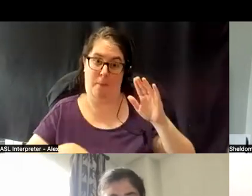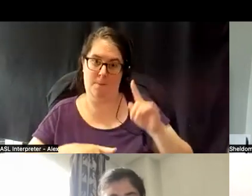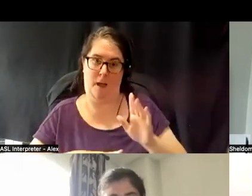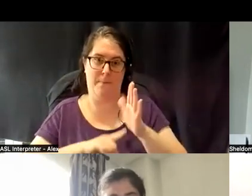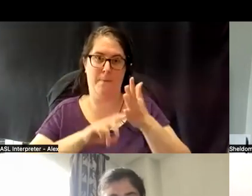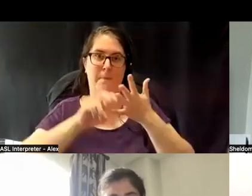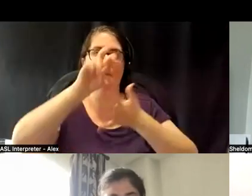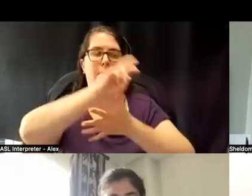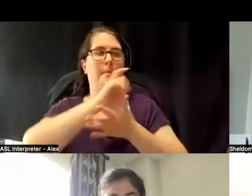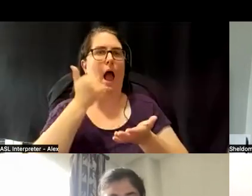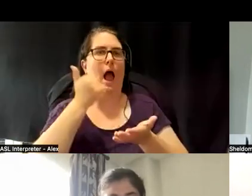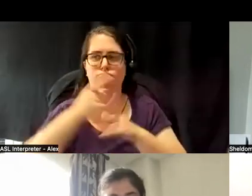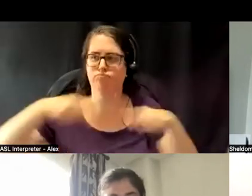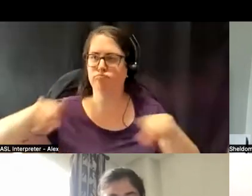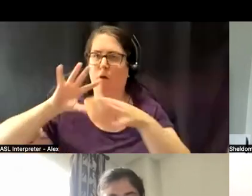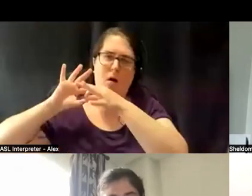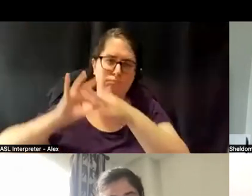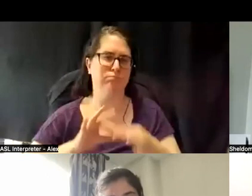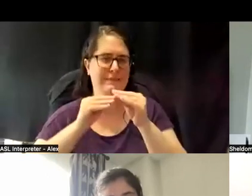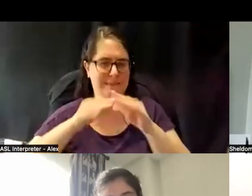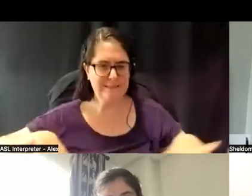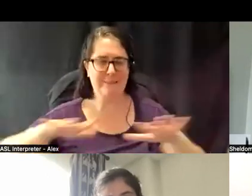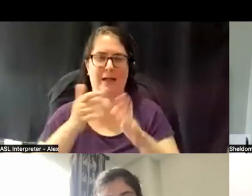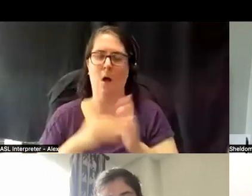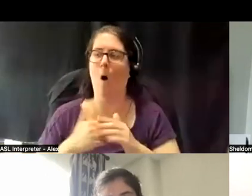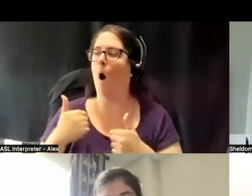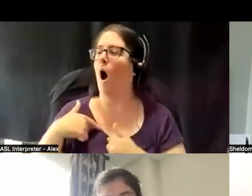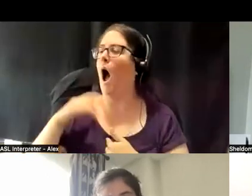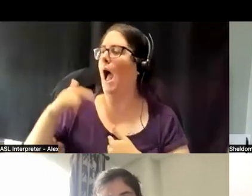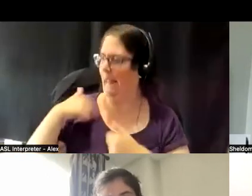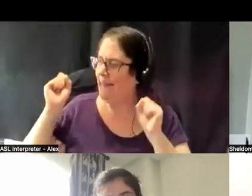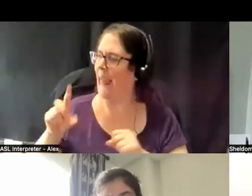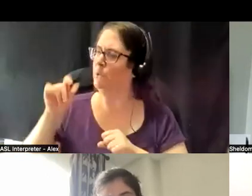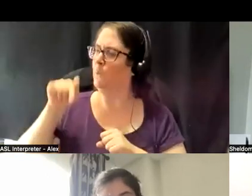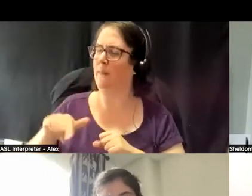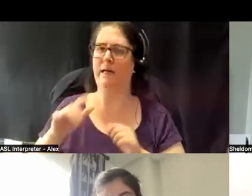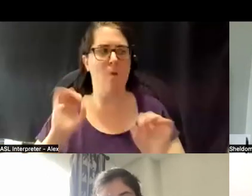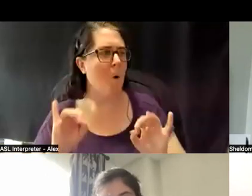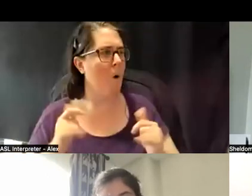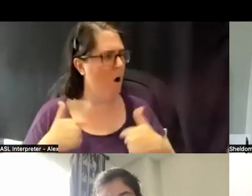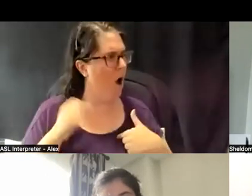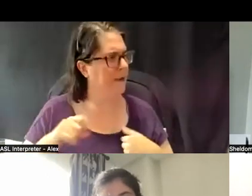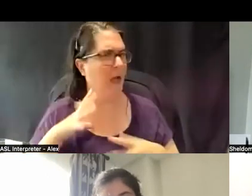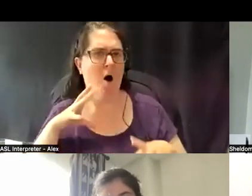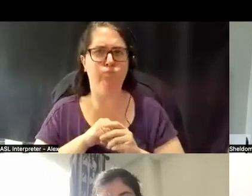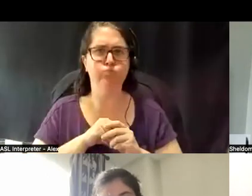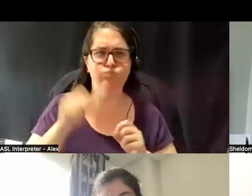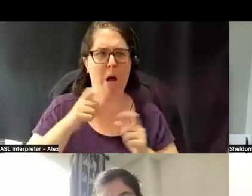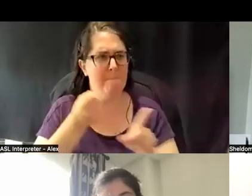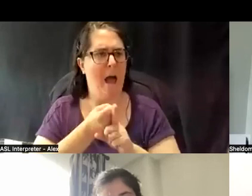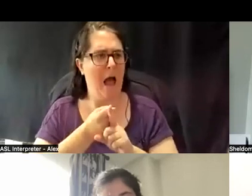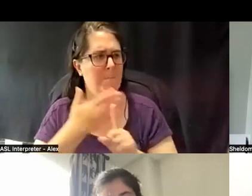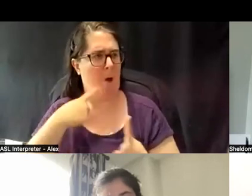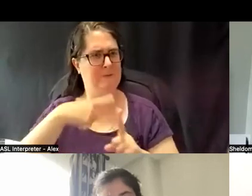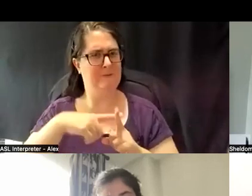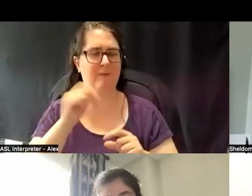people back into these spaces and to get that, yes, I can be a part of this change, you know, but they definitely